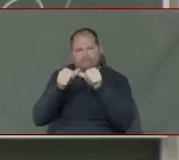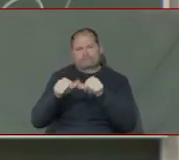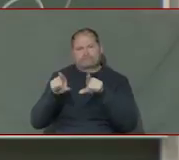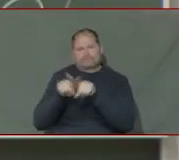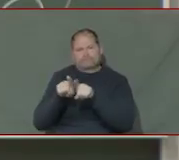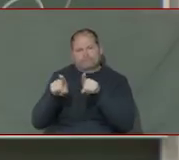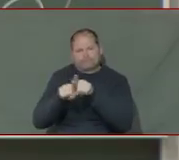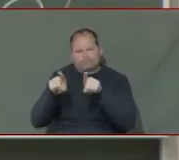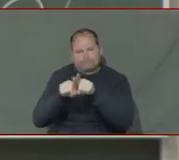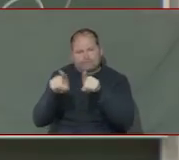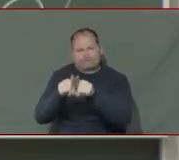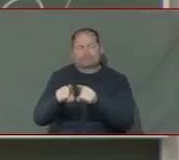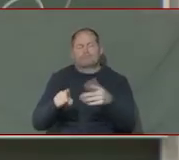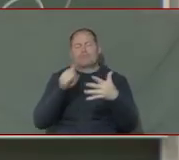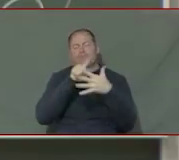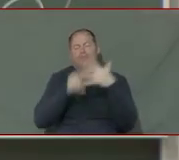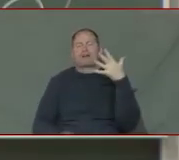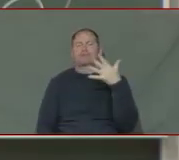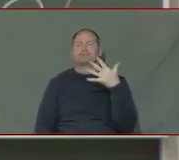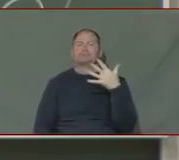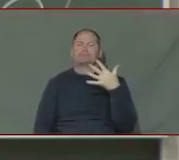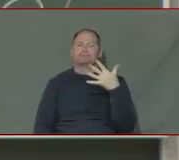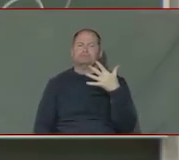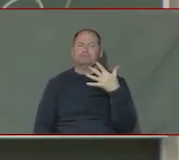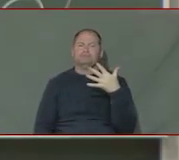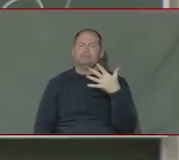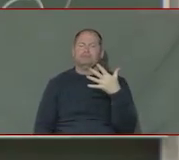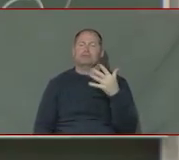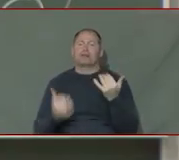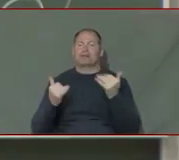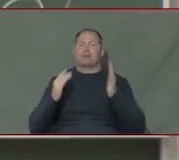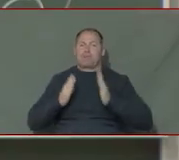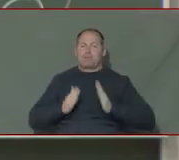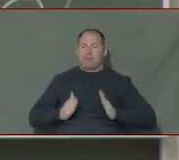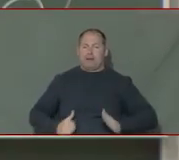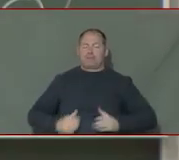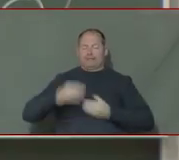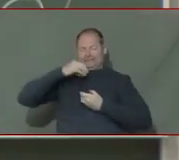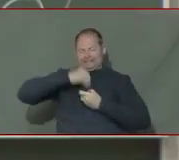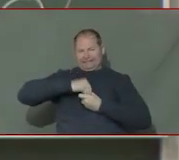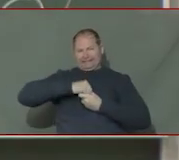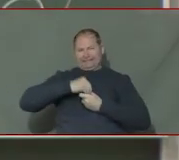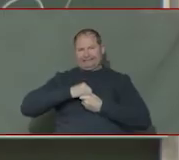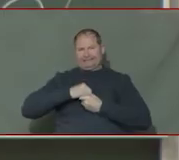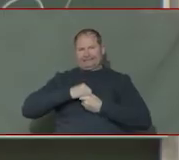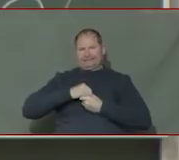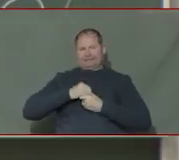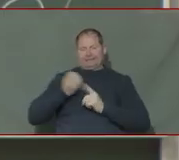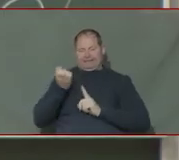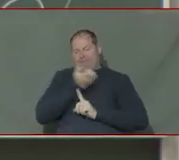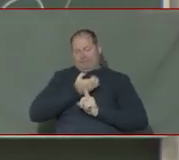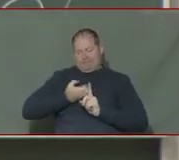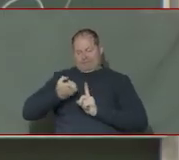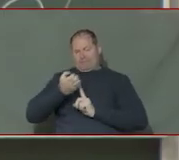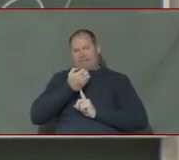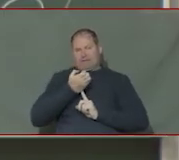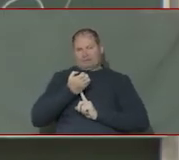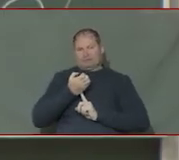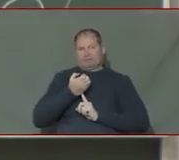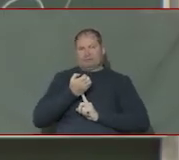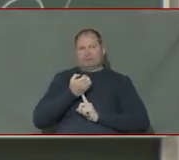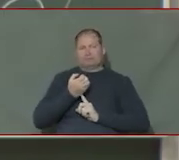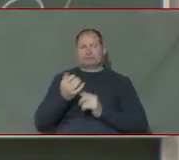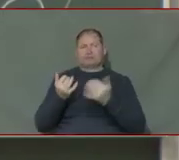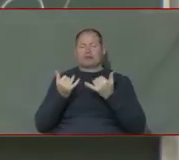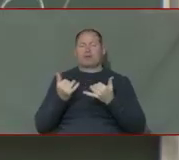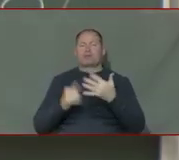is homeostasis? He says, it's the maintenance of a constant internal environment. What are the 5 factors we need to know for